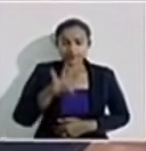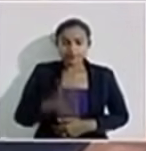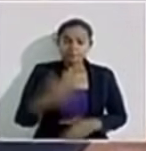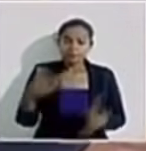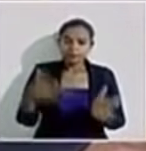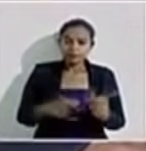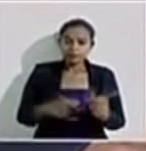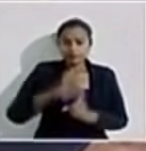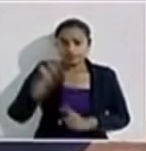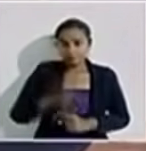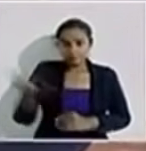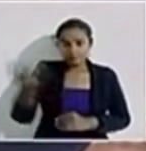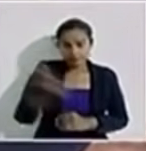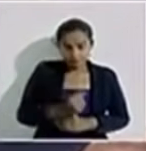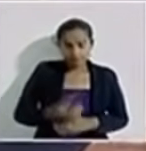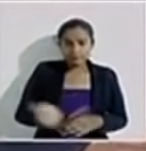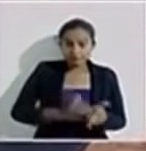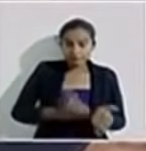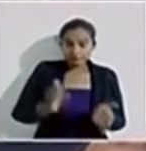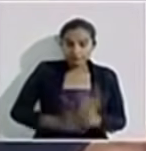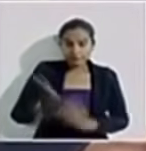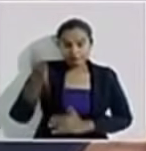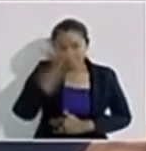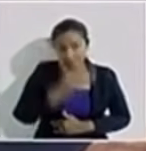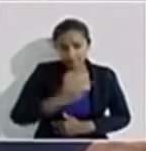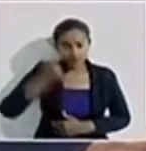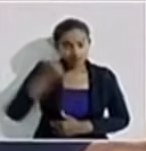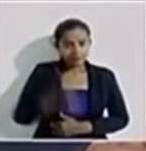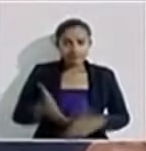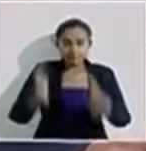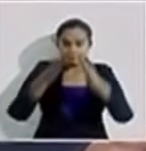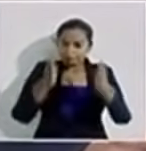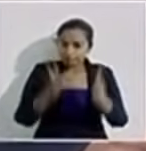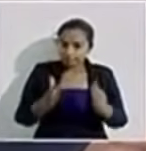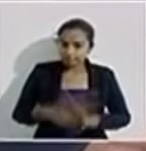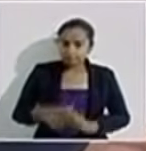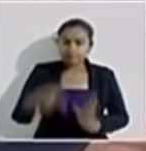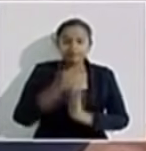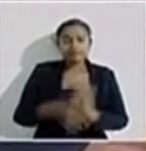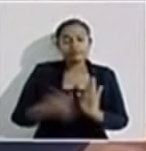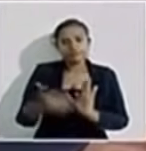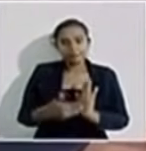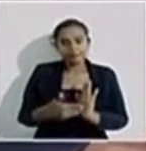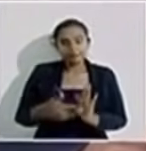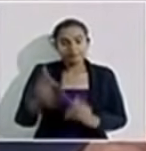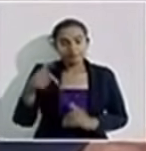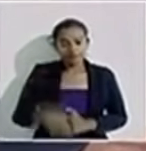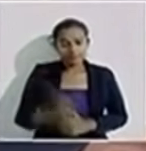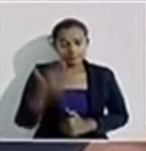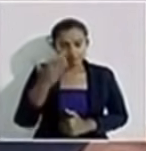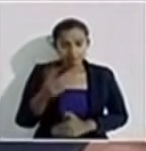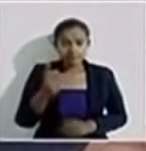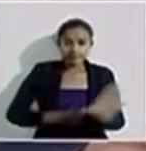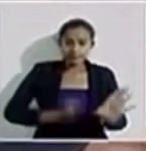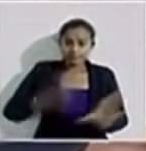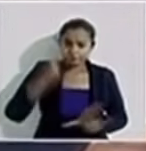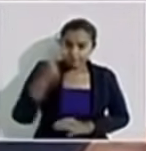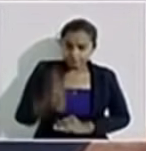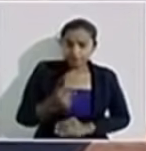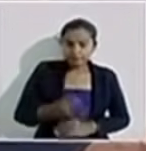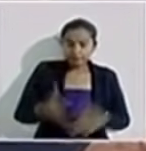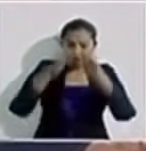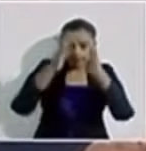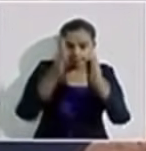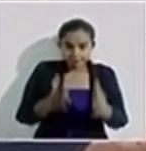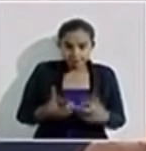one of the most prestigious monuments in the country. It has been 2 years since the Lotus Tower was declared open. We leave